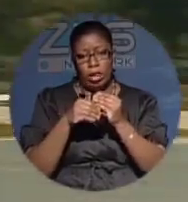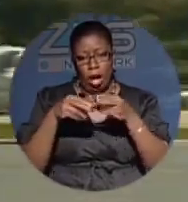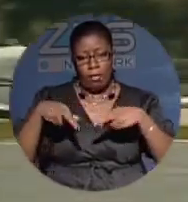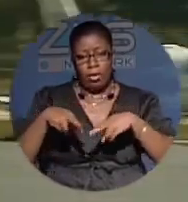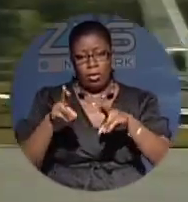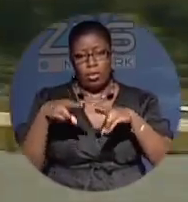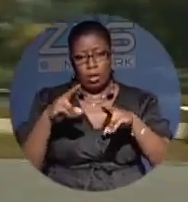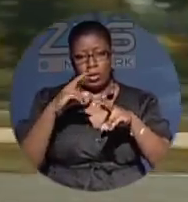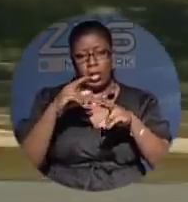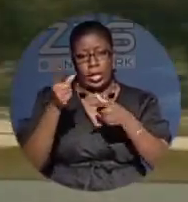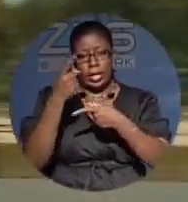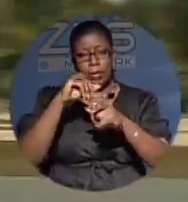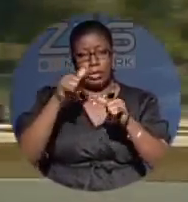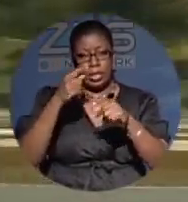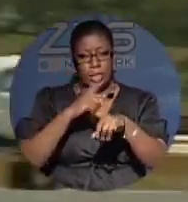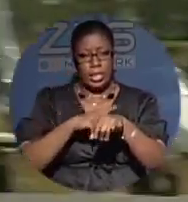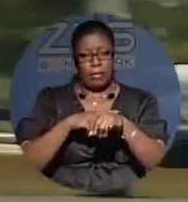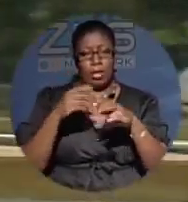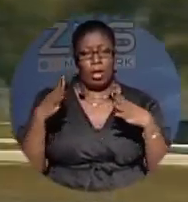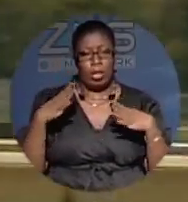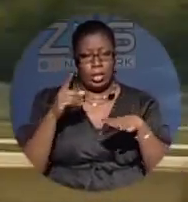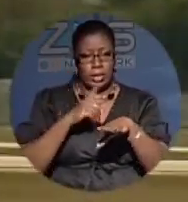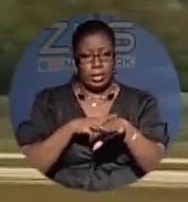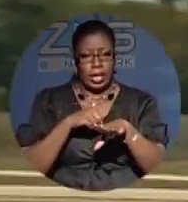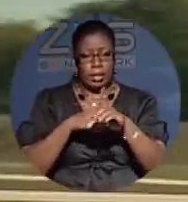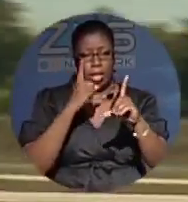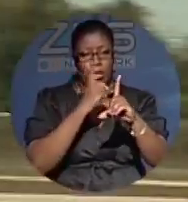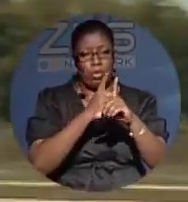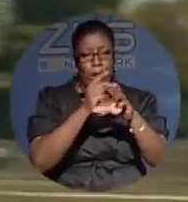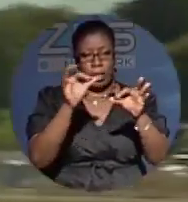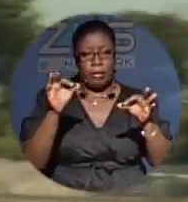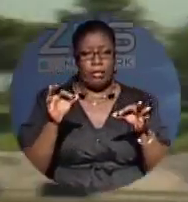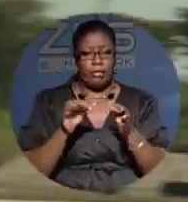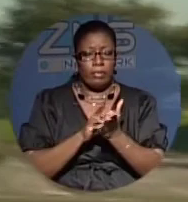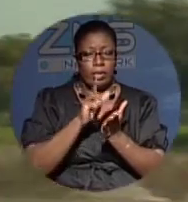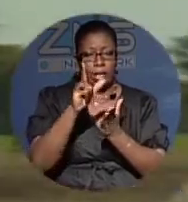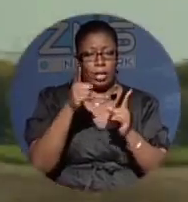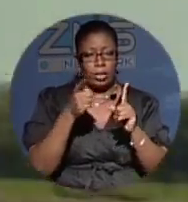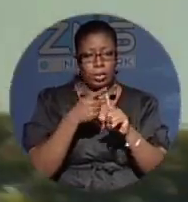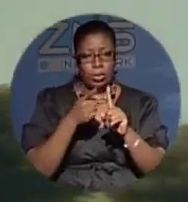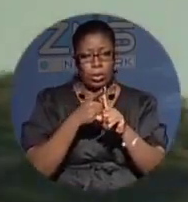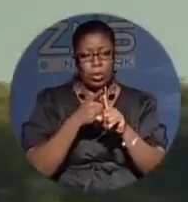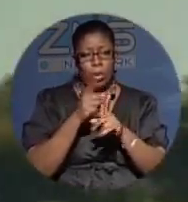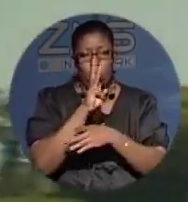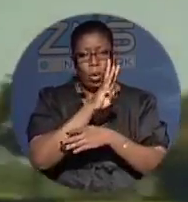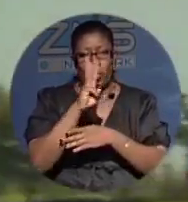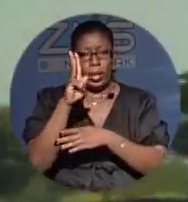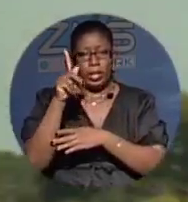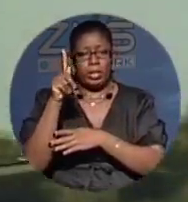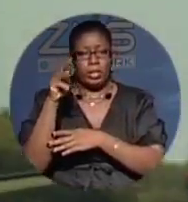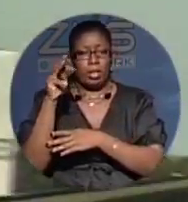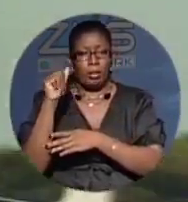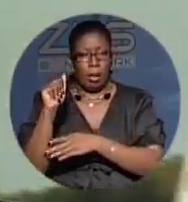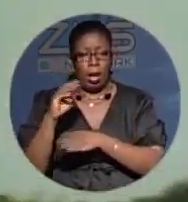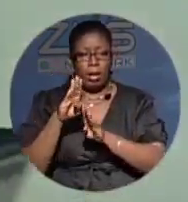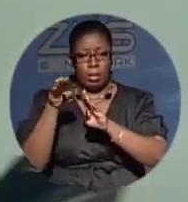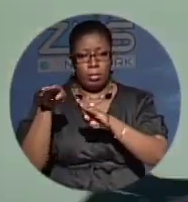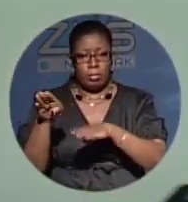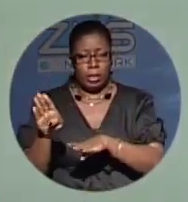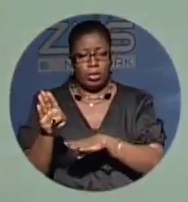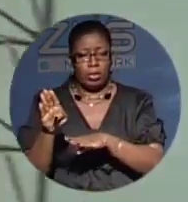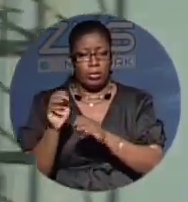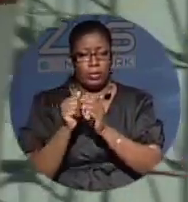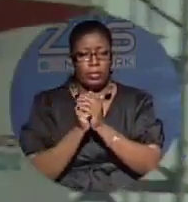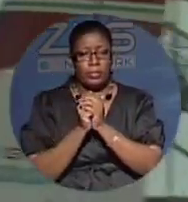for the holidays. The new service provides direct flights from 3 locations in the Bahamas to West Palm Beach. Head of operations for the